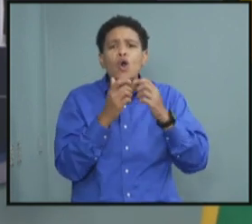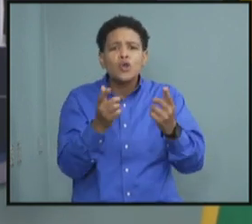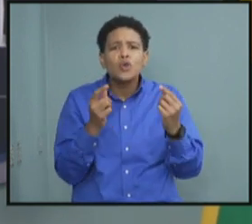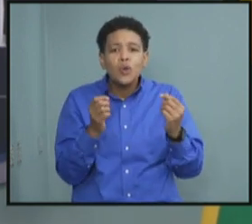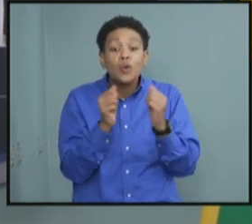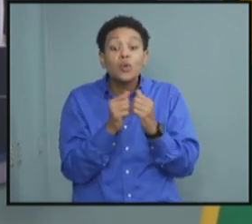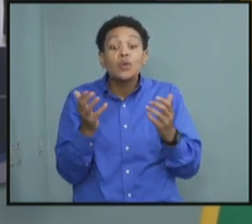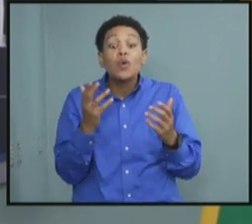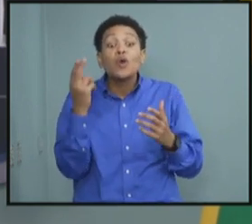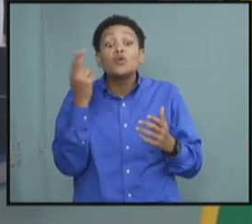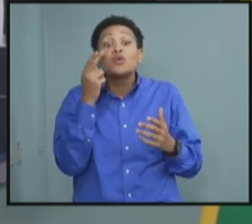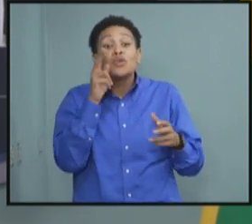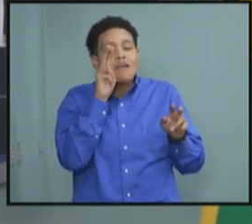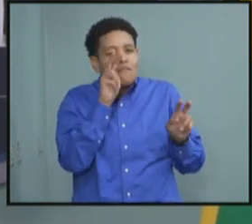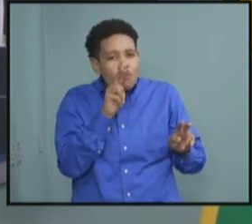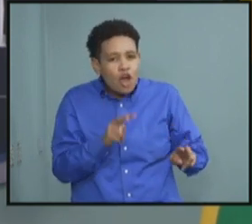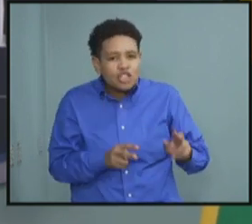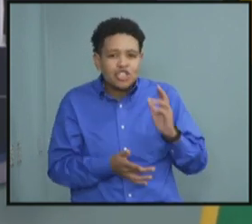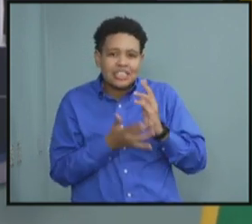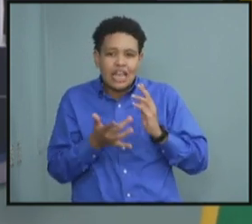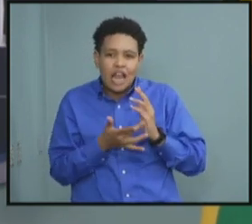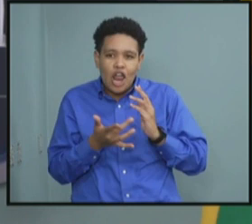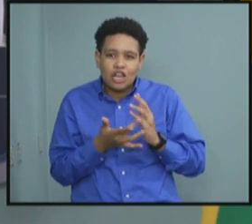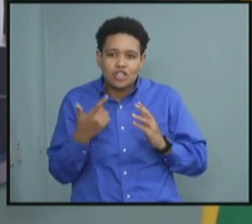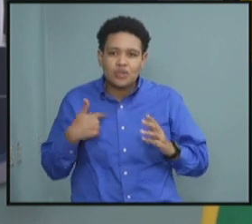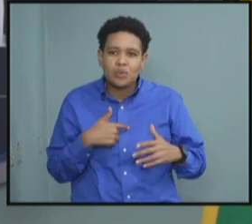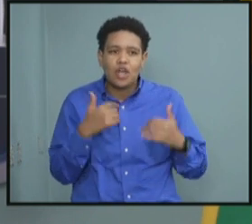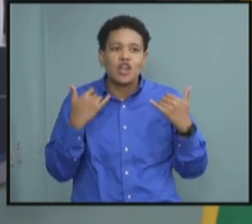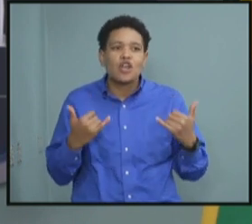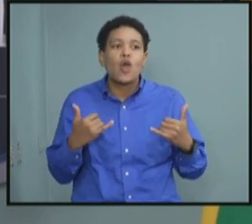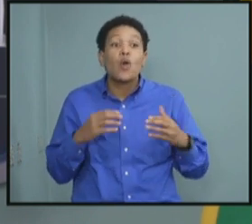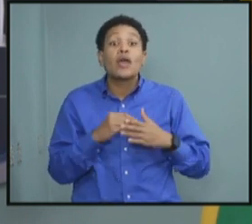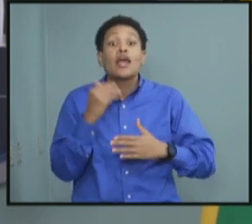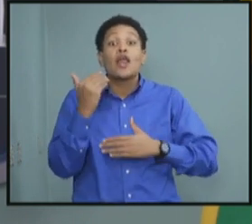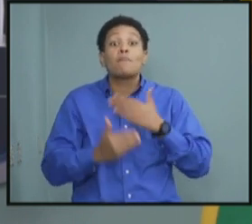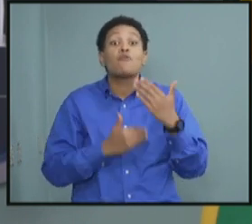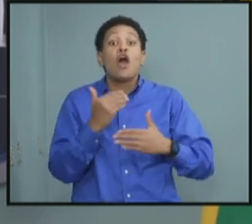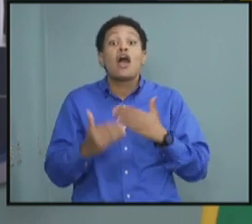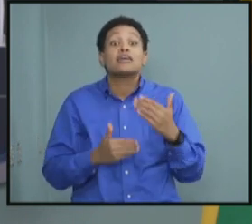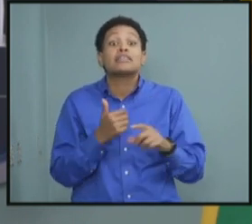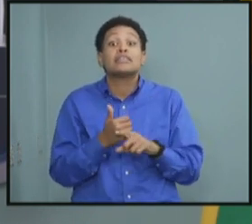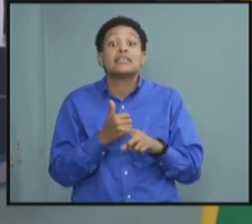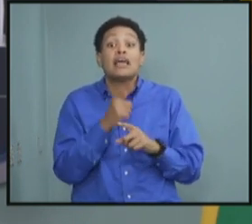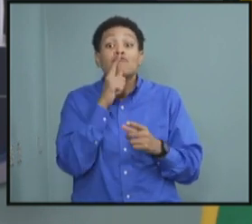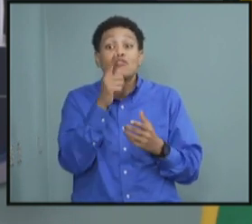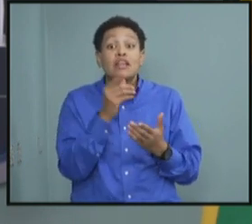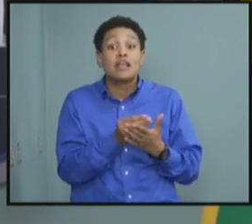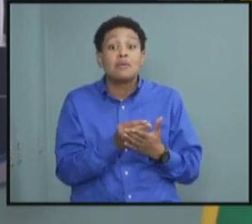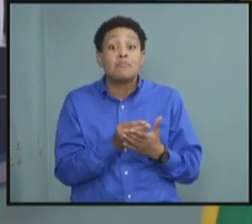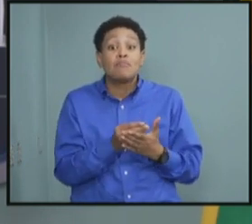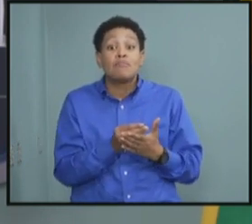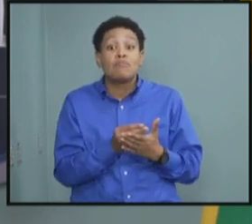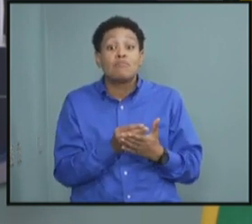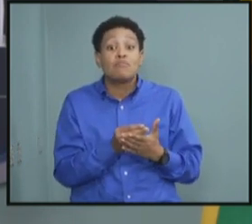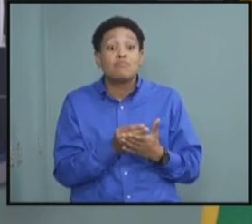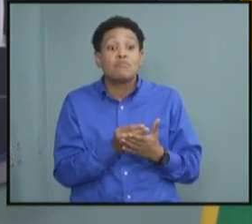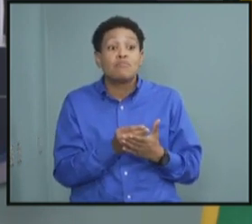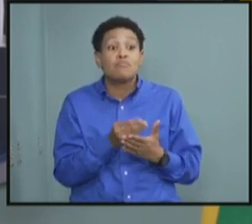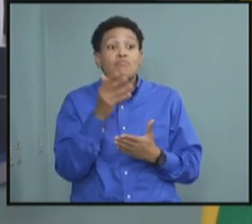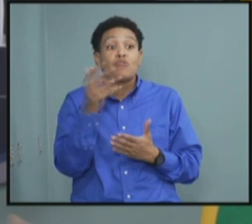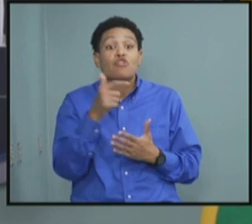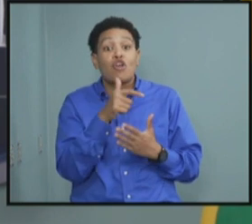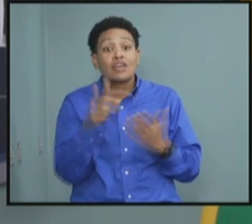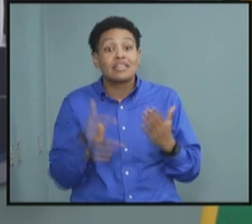the use of monitoring technology. We are now in the process of procuring such technologies.